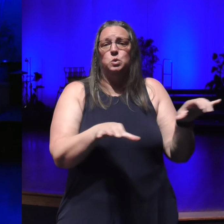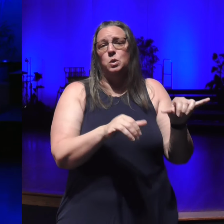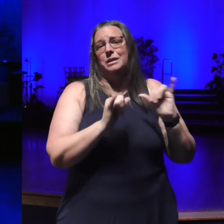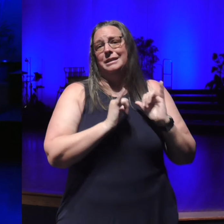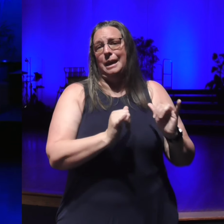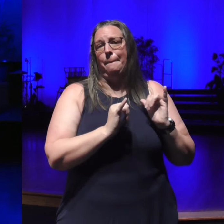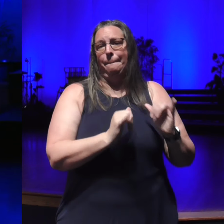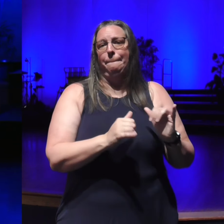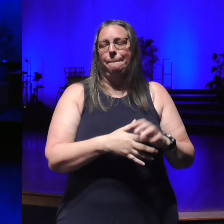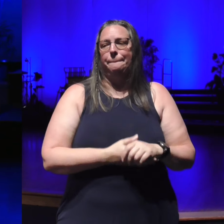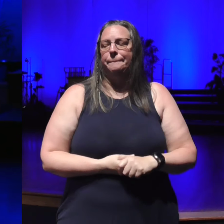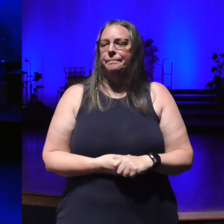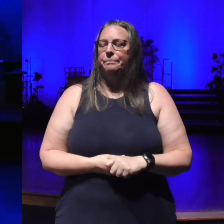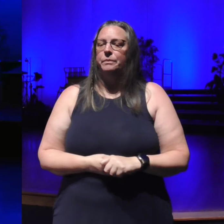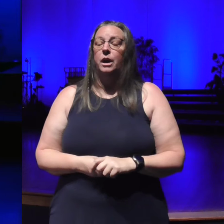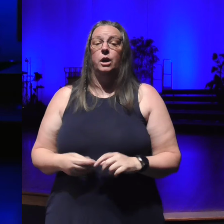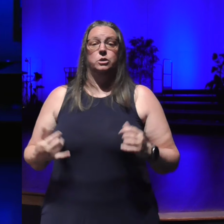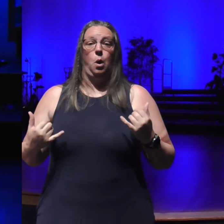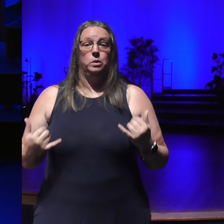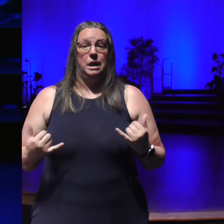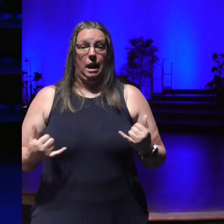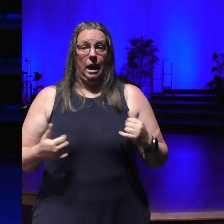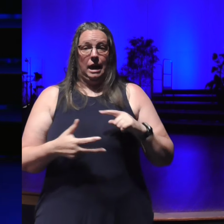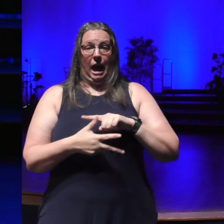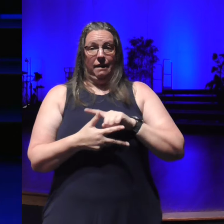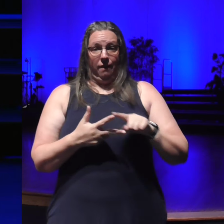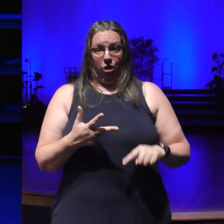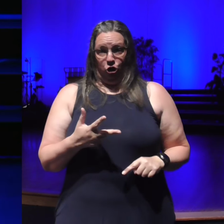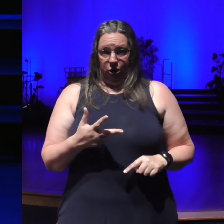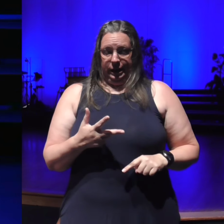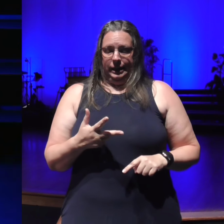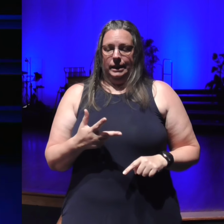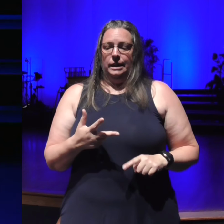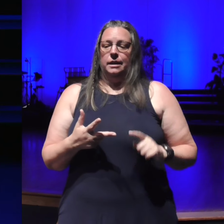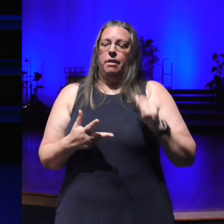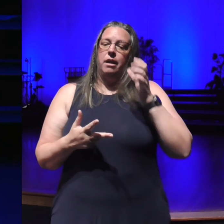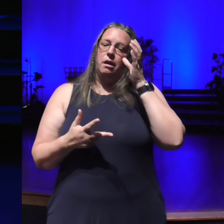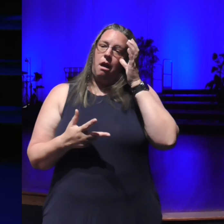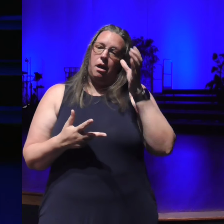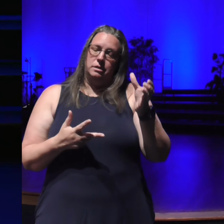3 points today about this concept of